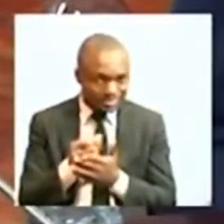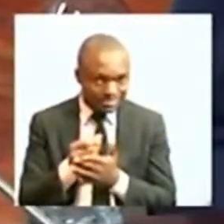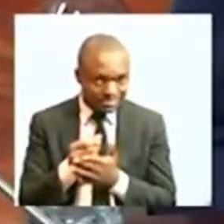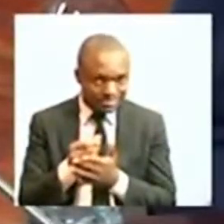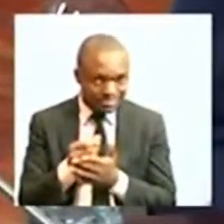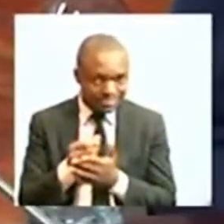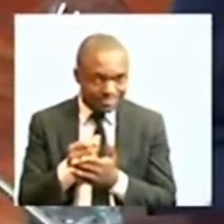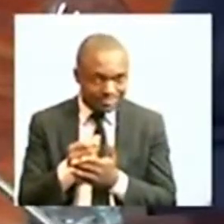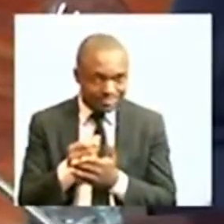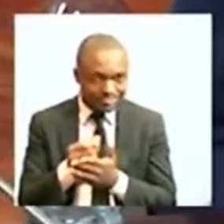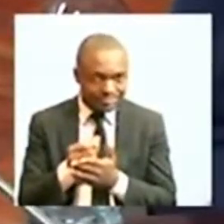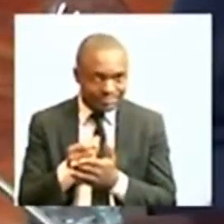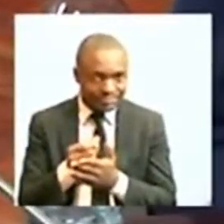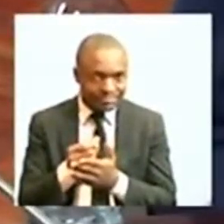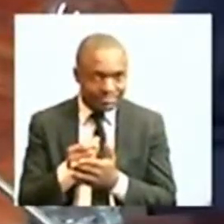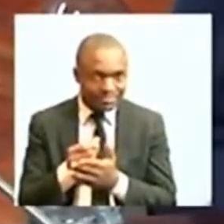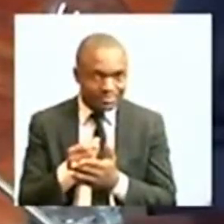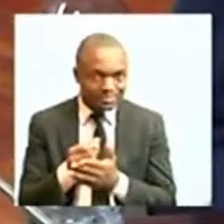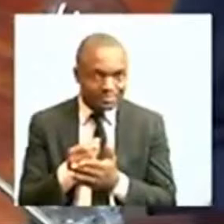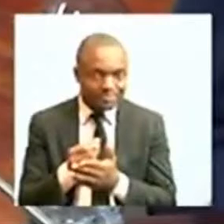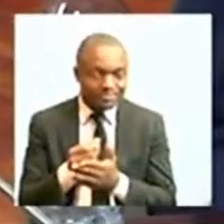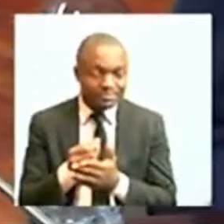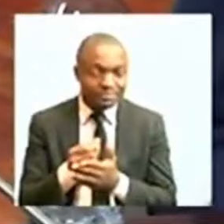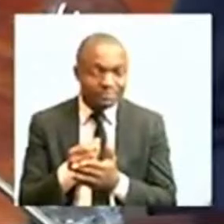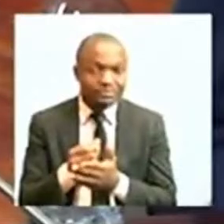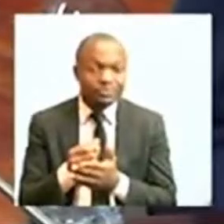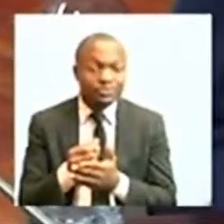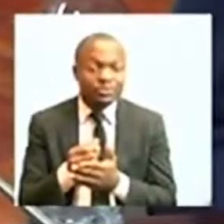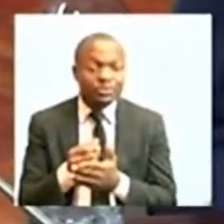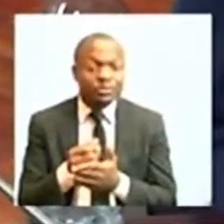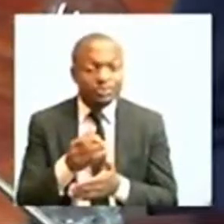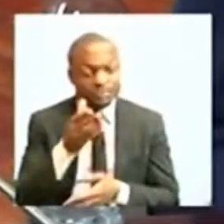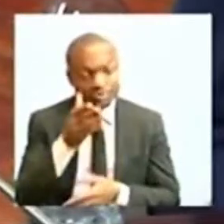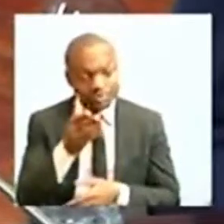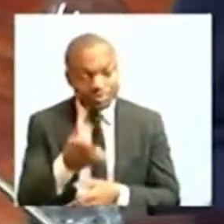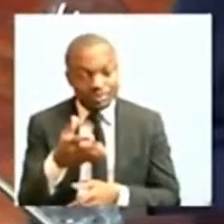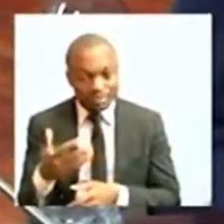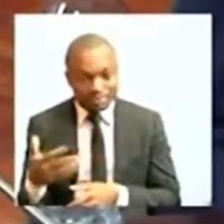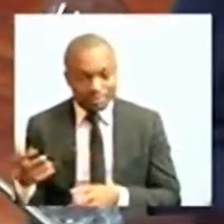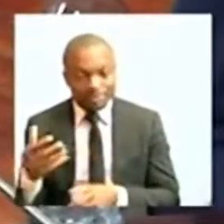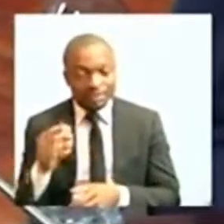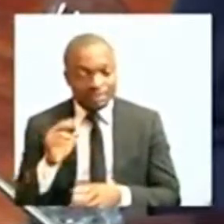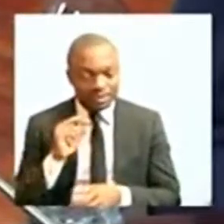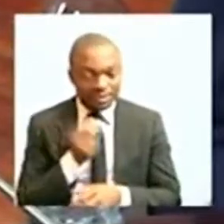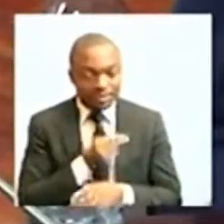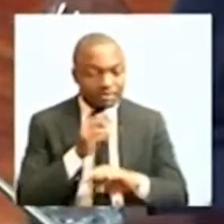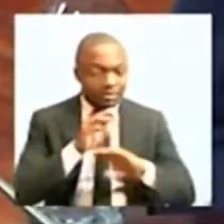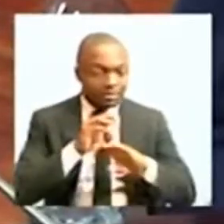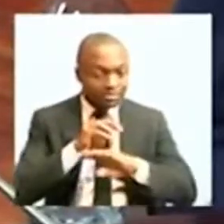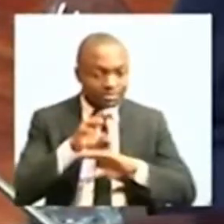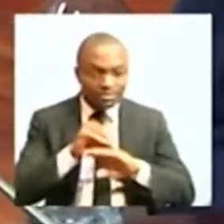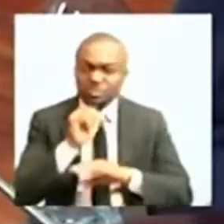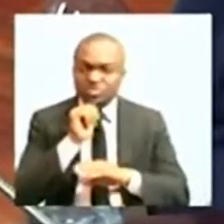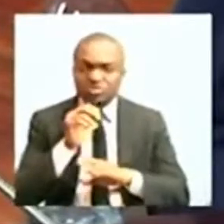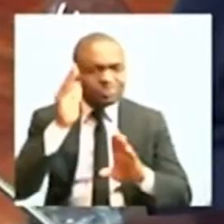the existing obligations. So we have advised them to not commit